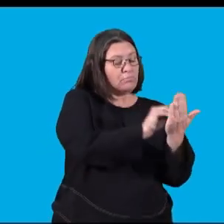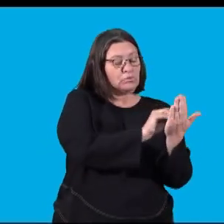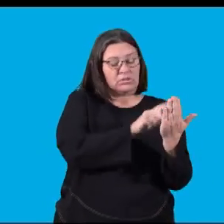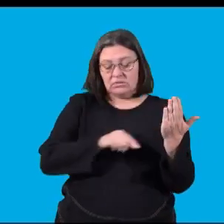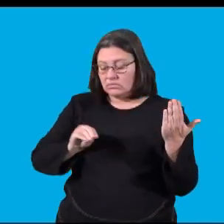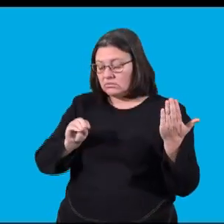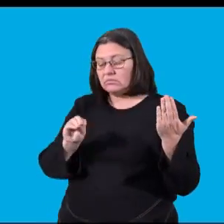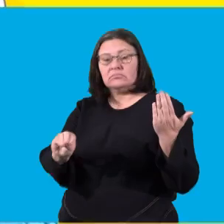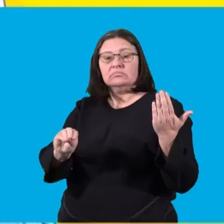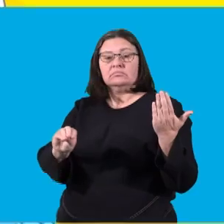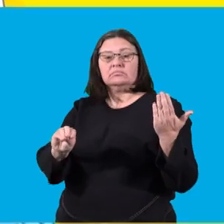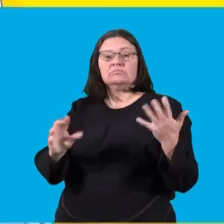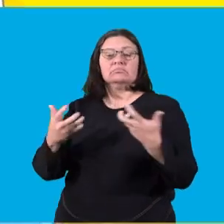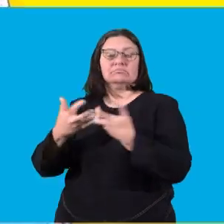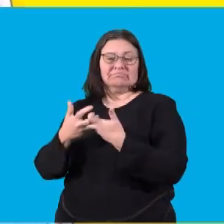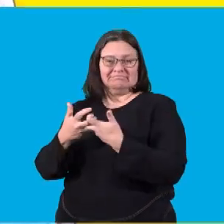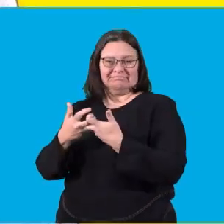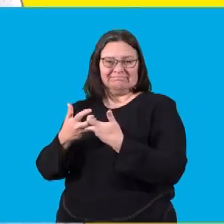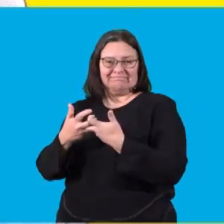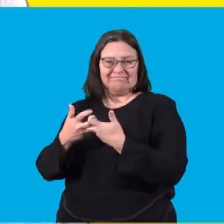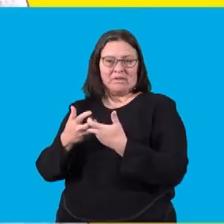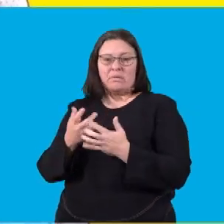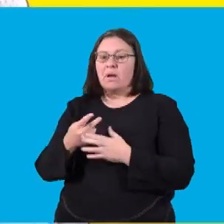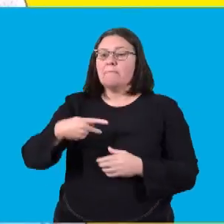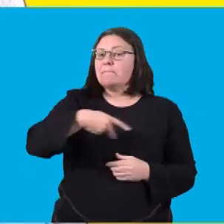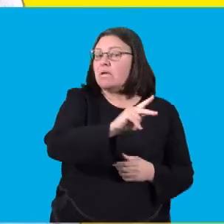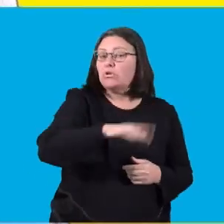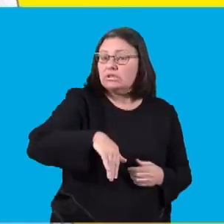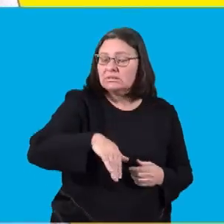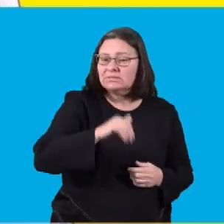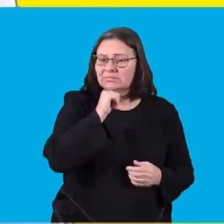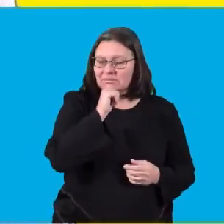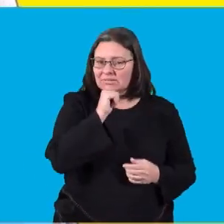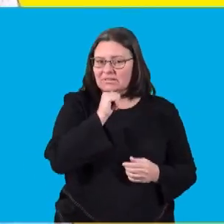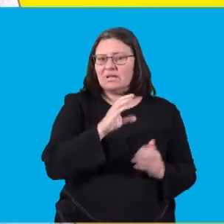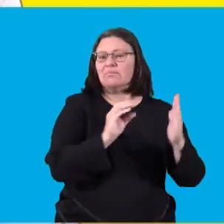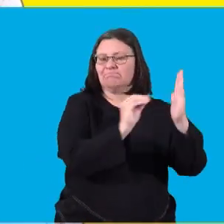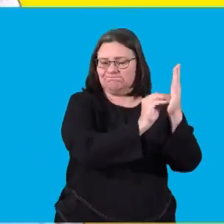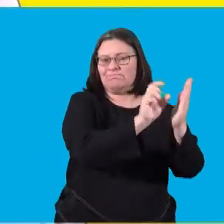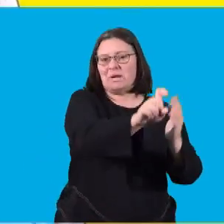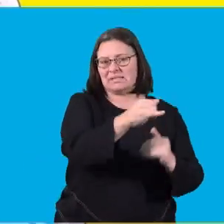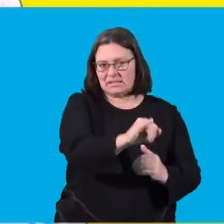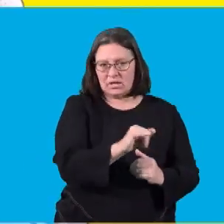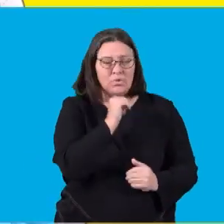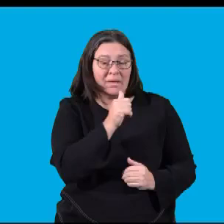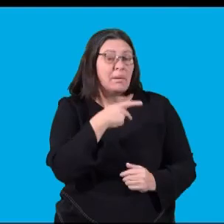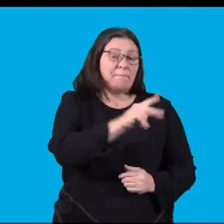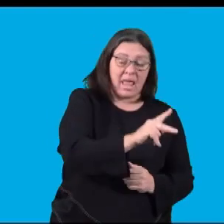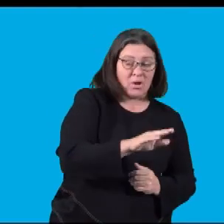recorded, even though it might not yet been paid. It must still be